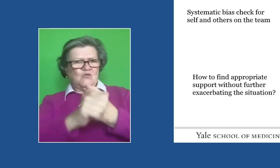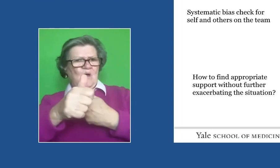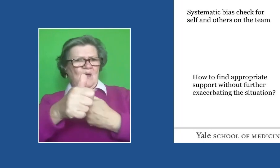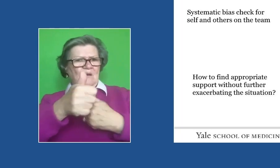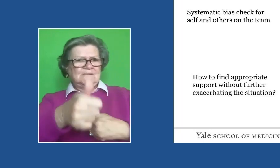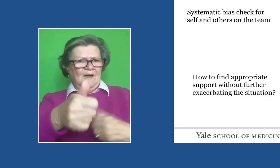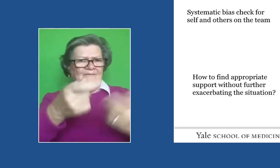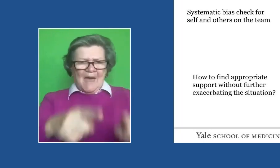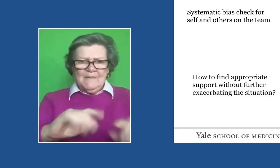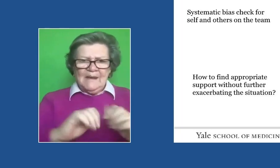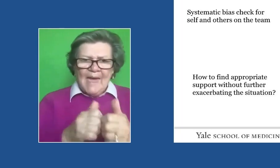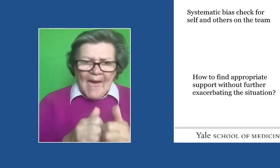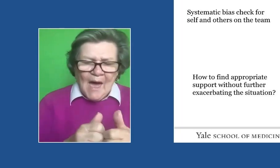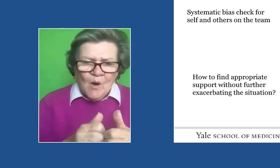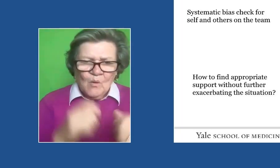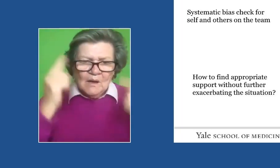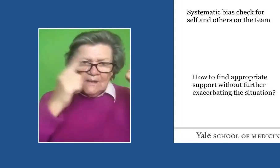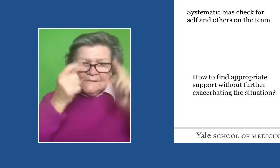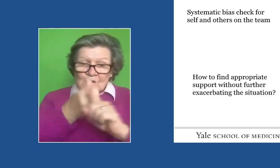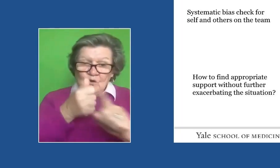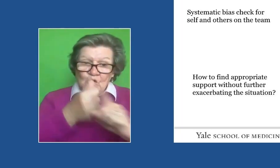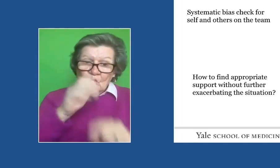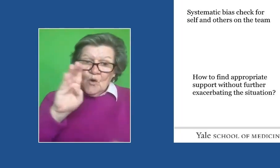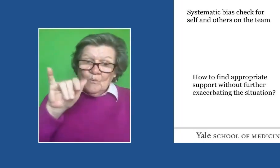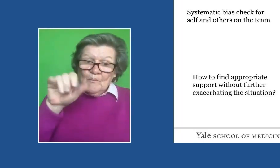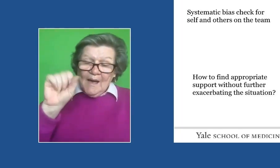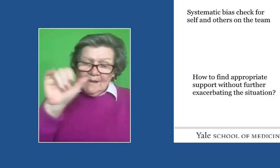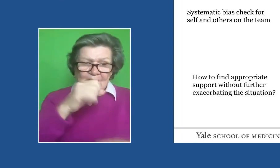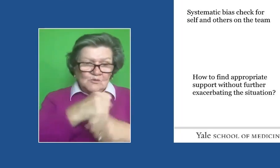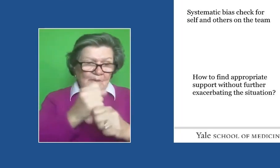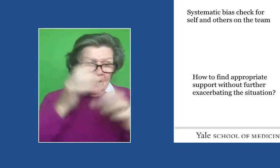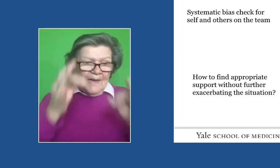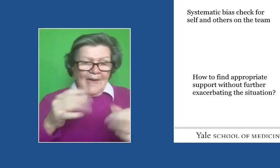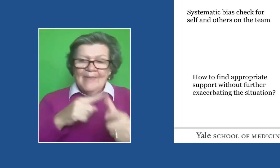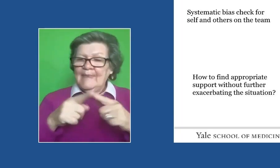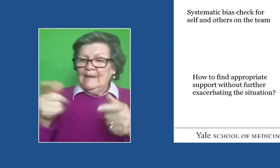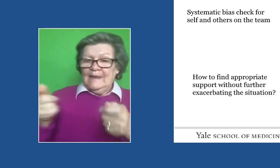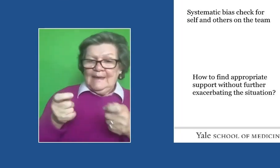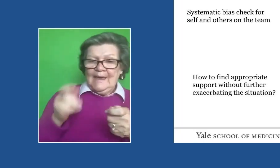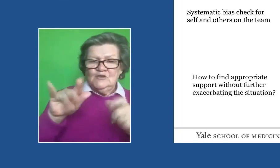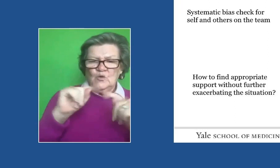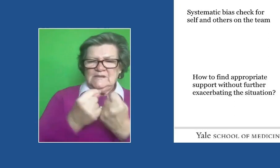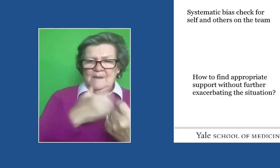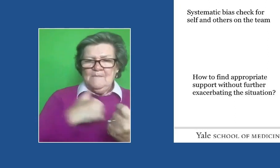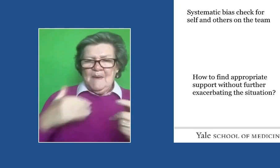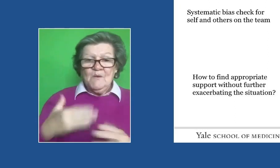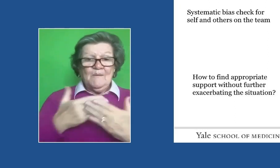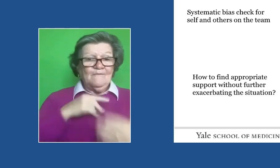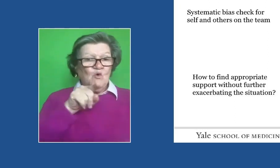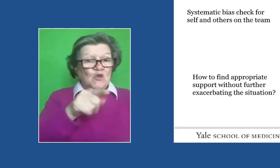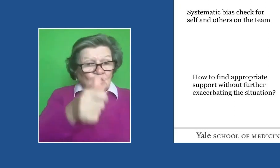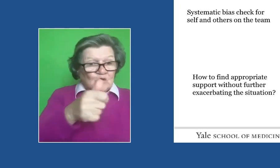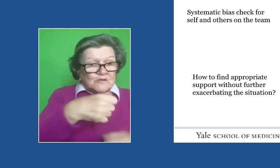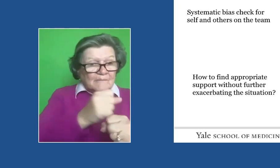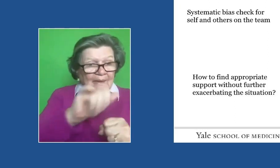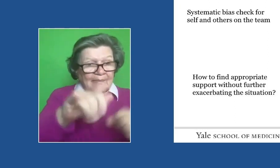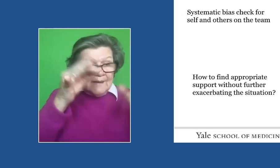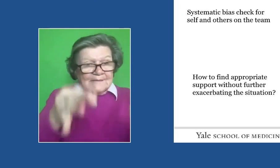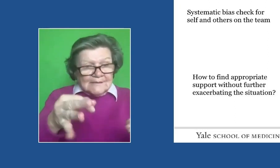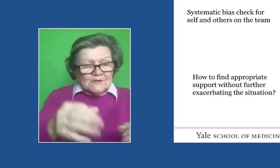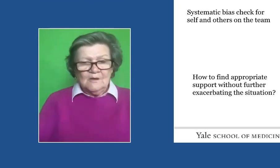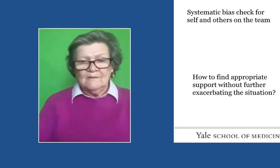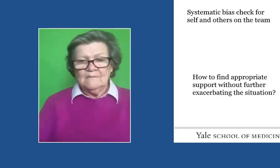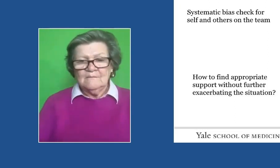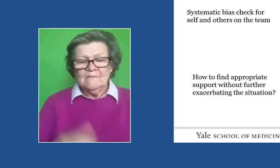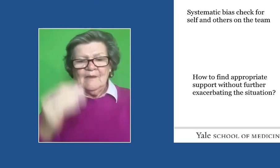And consider your own biases as you're making decisions, and then engage your team members in that discussion before you make a decision. And finally, thinking about